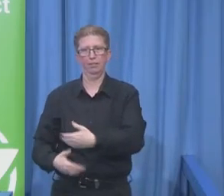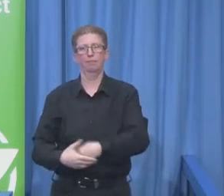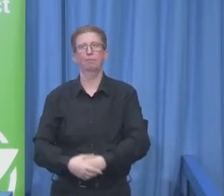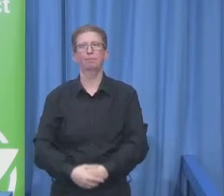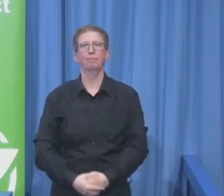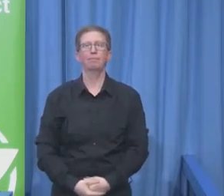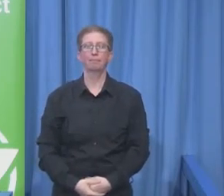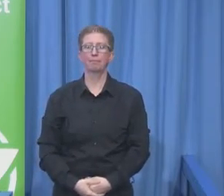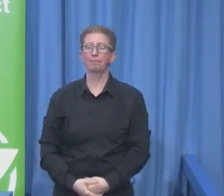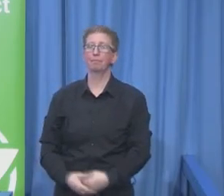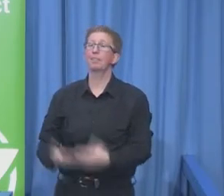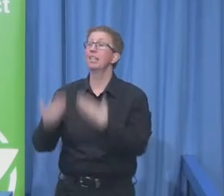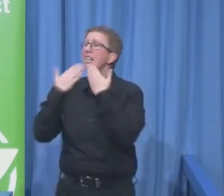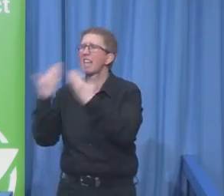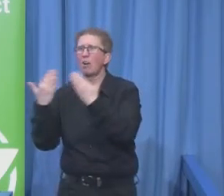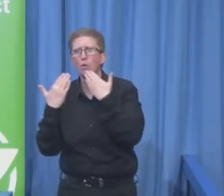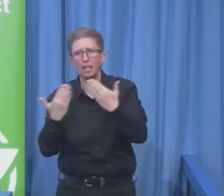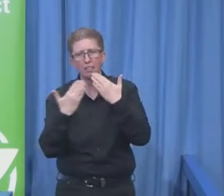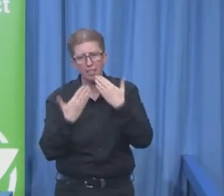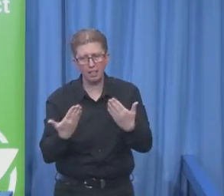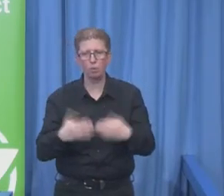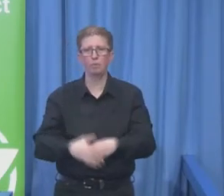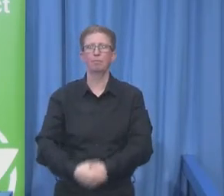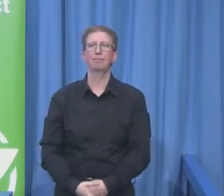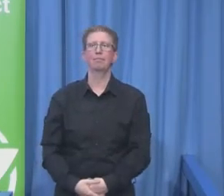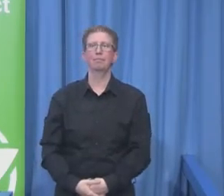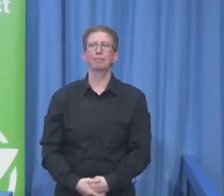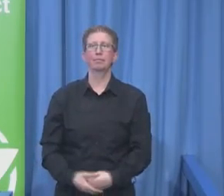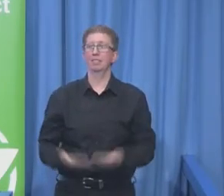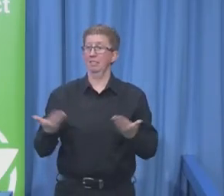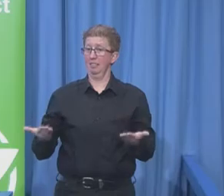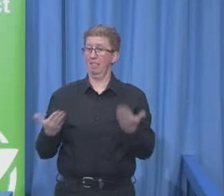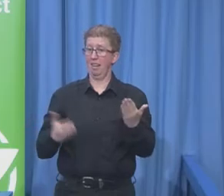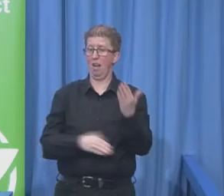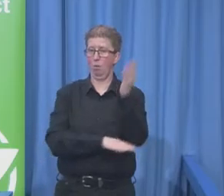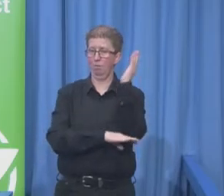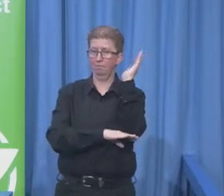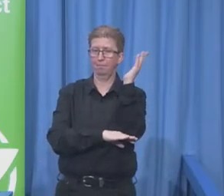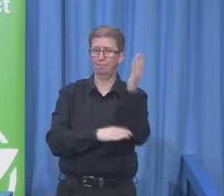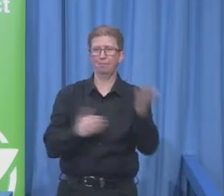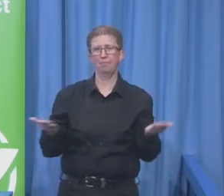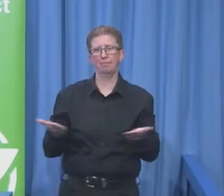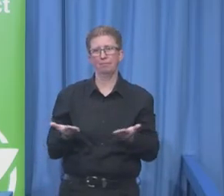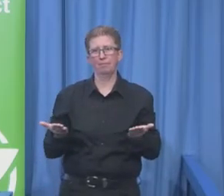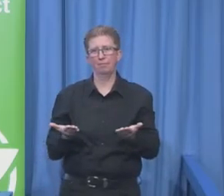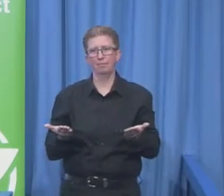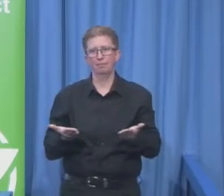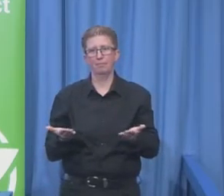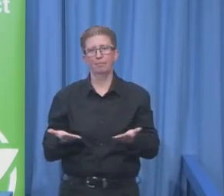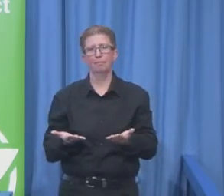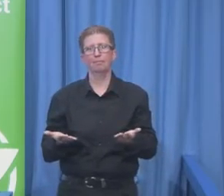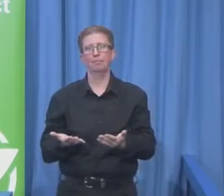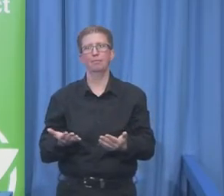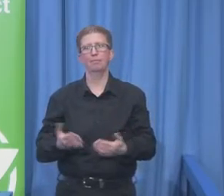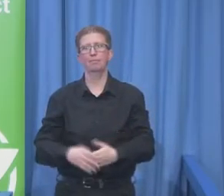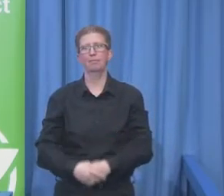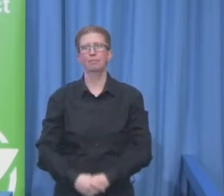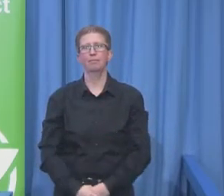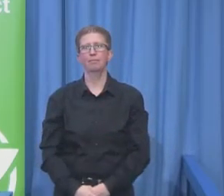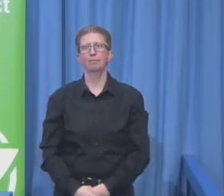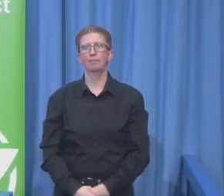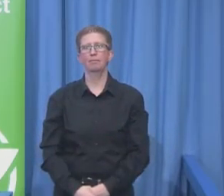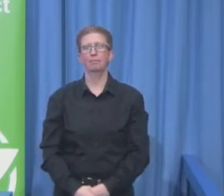by asking Cees a question. Cees, your model is one where, which focuses on underprivileged youth at